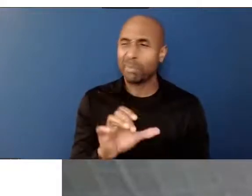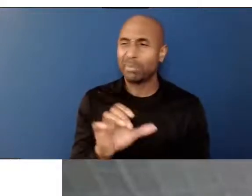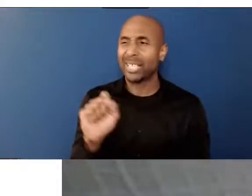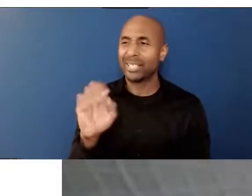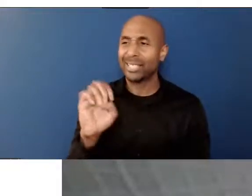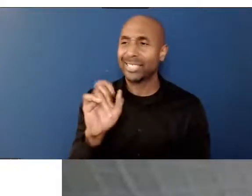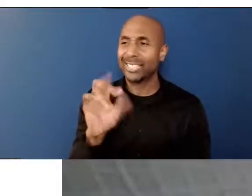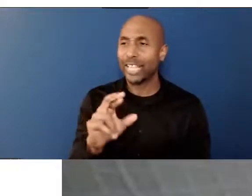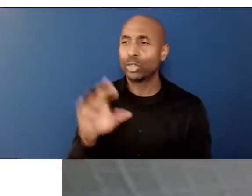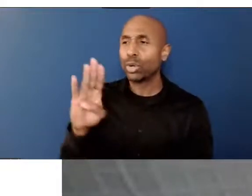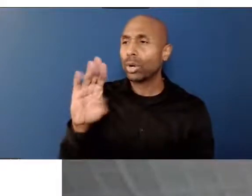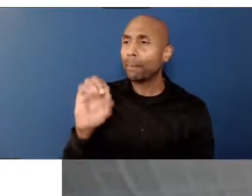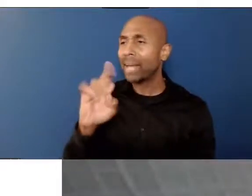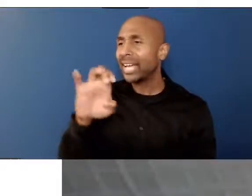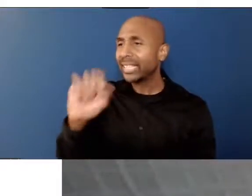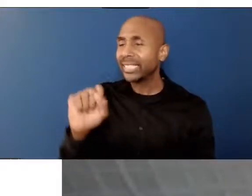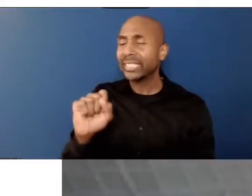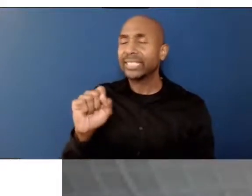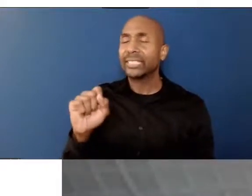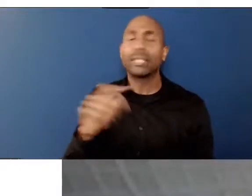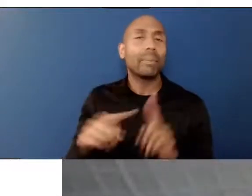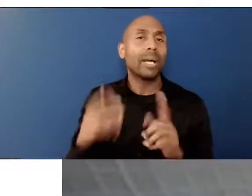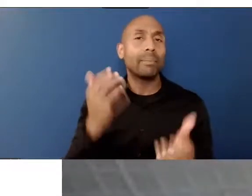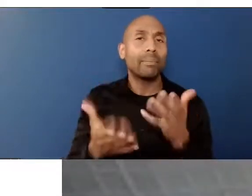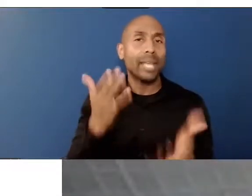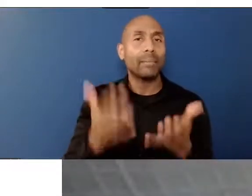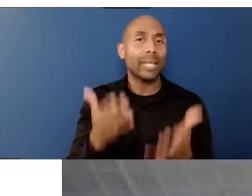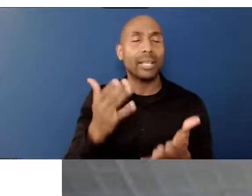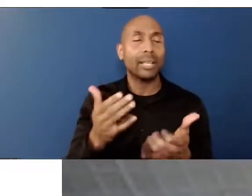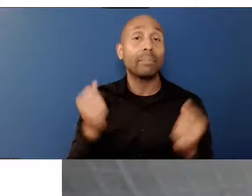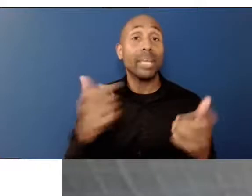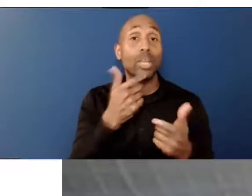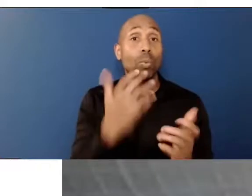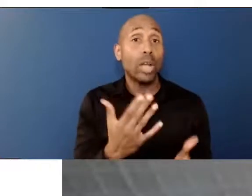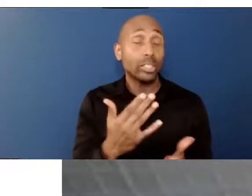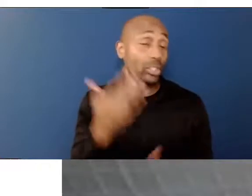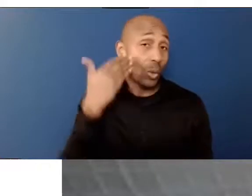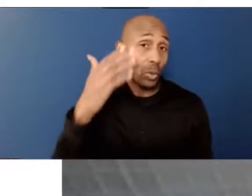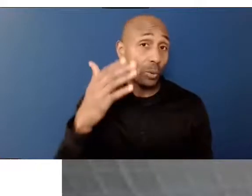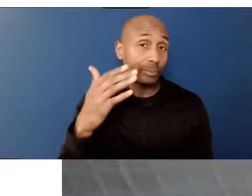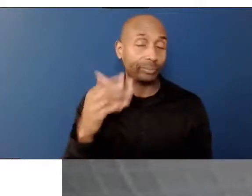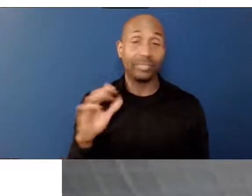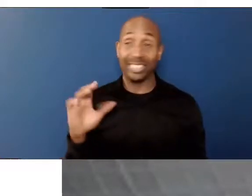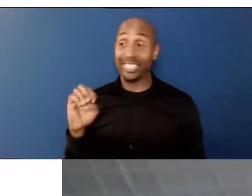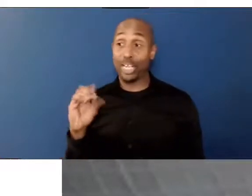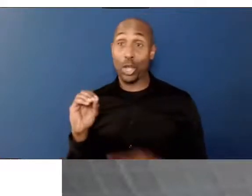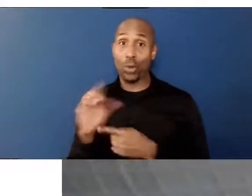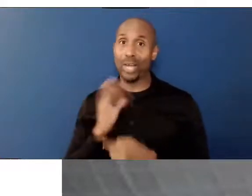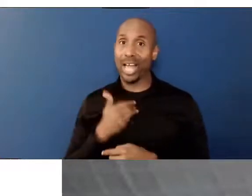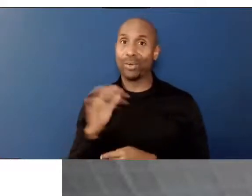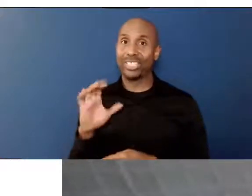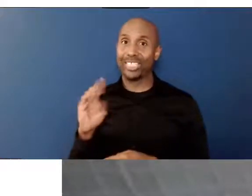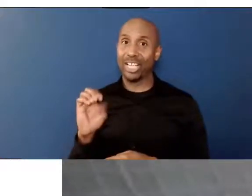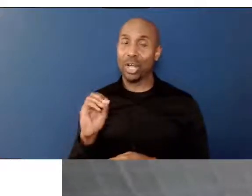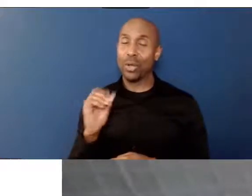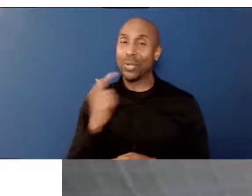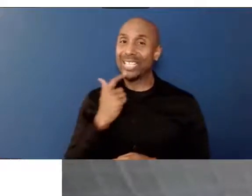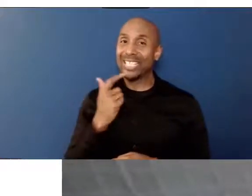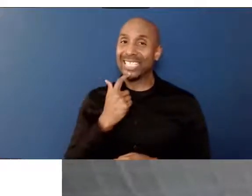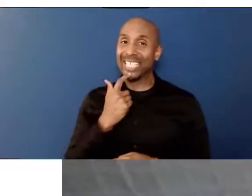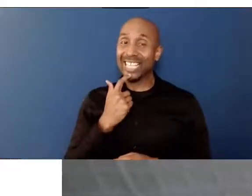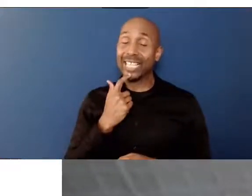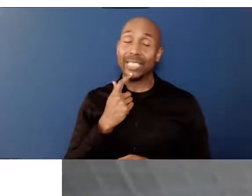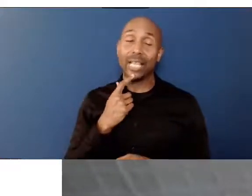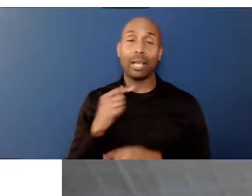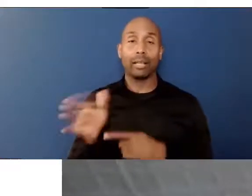thing about it is that, and our CEO, Tova Sherman, always says the fish thinks from the head, which is a very East Coast thing